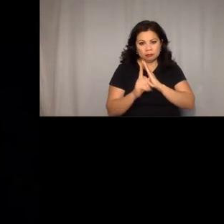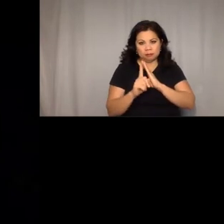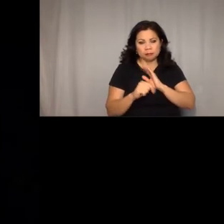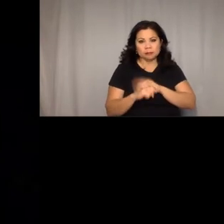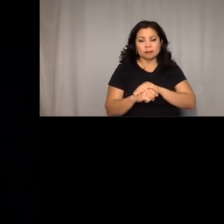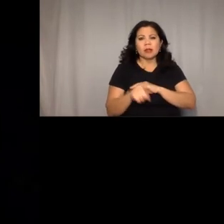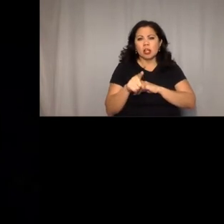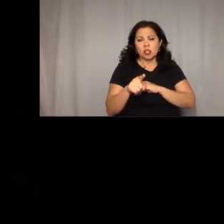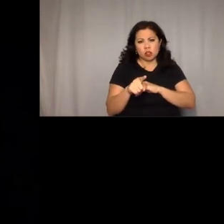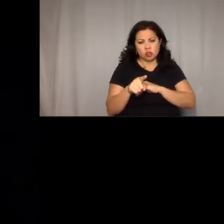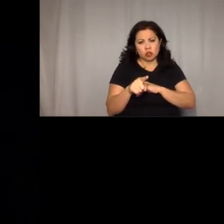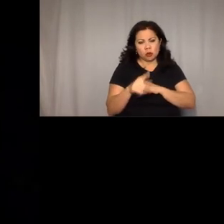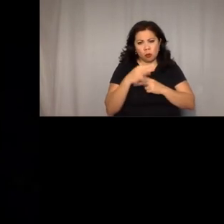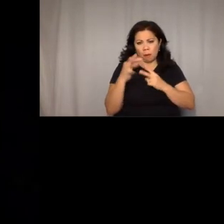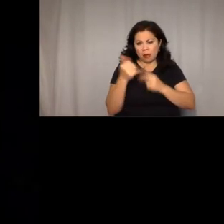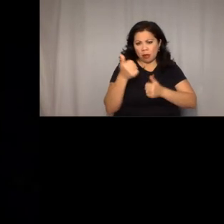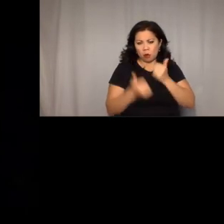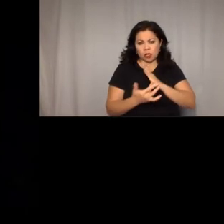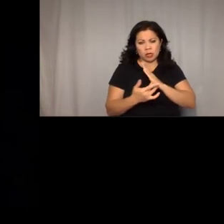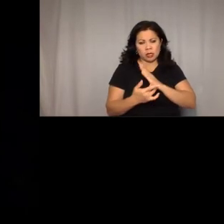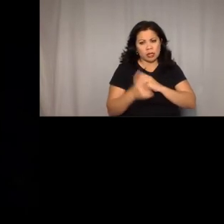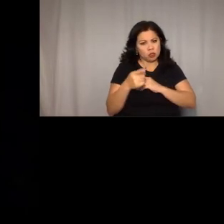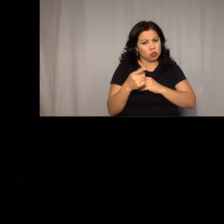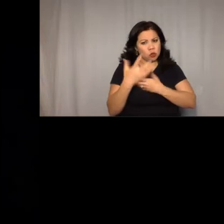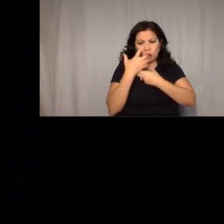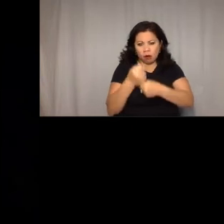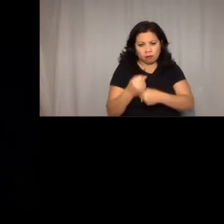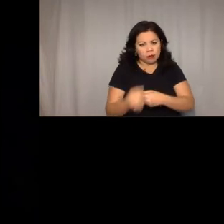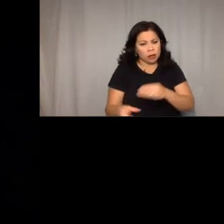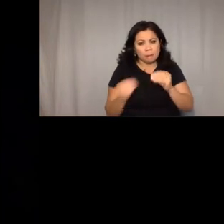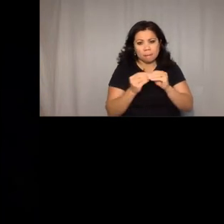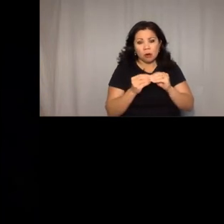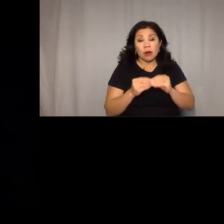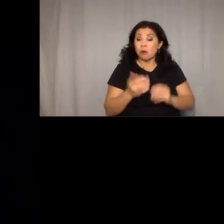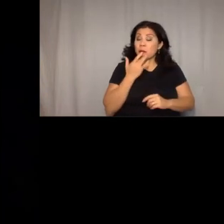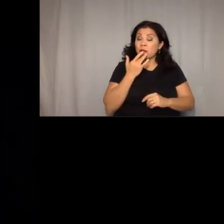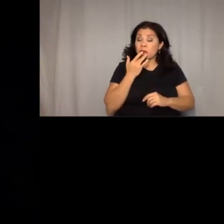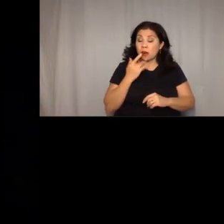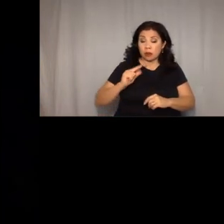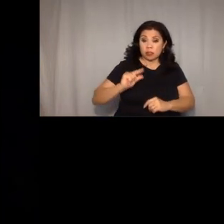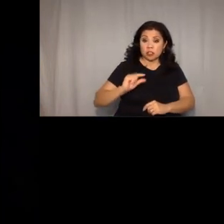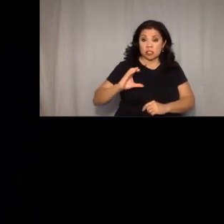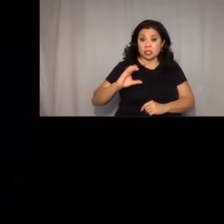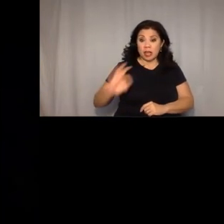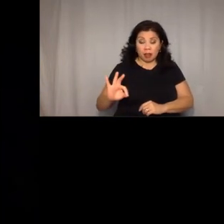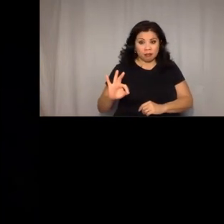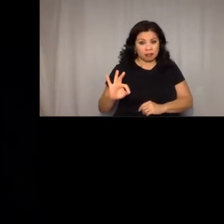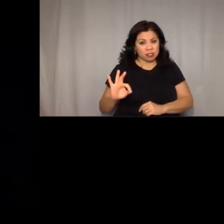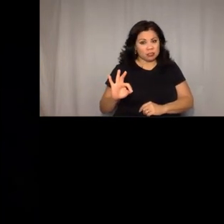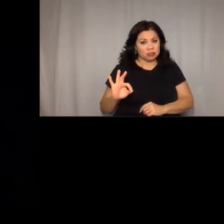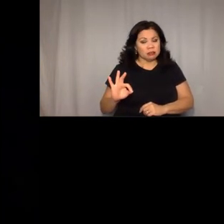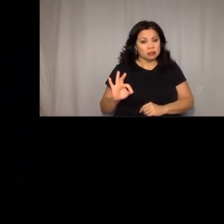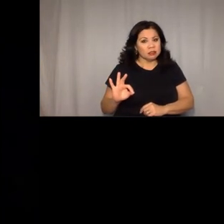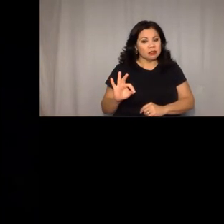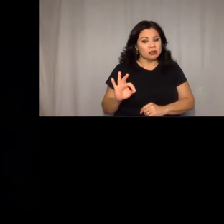You pick whichever method you're most comfortable with. All right. We prefer for you to get to this point. Okay, try thinking of the biggest number they have in